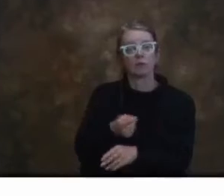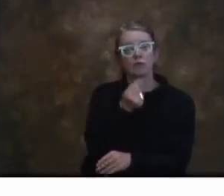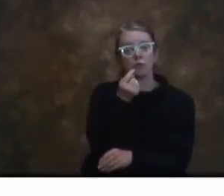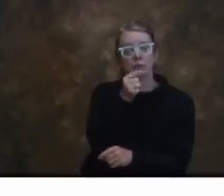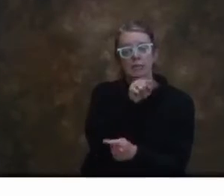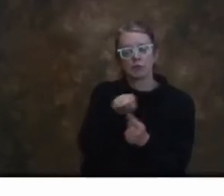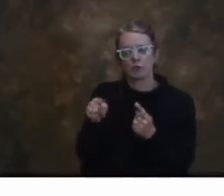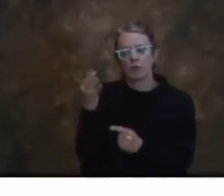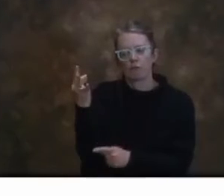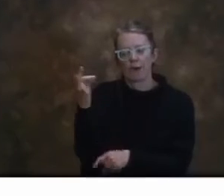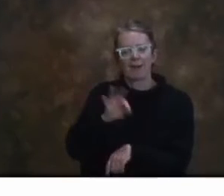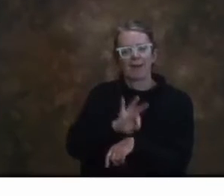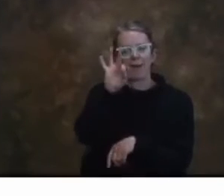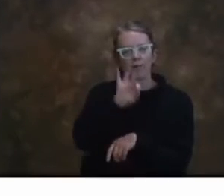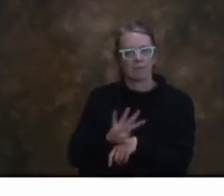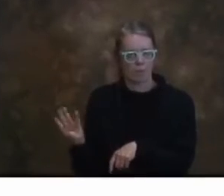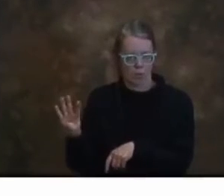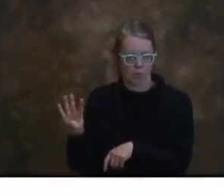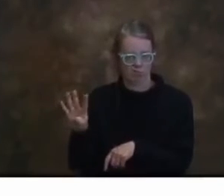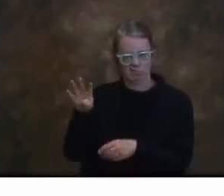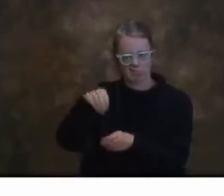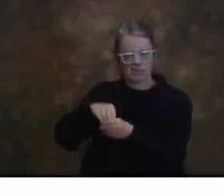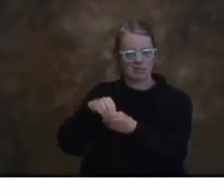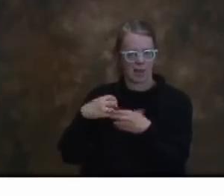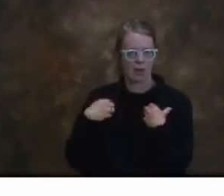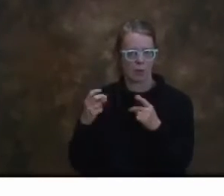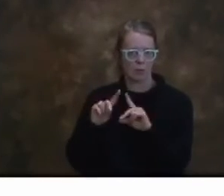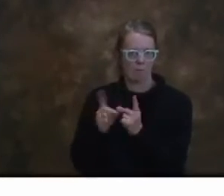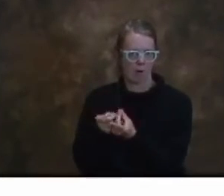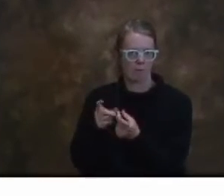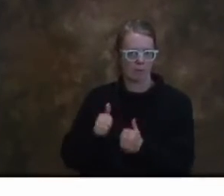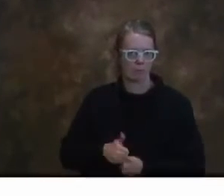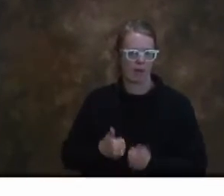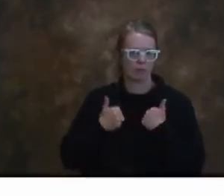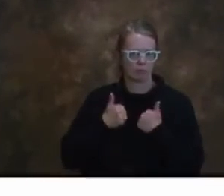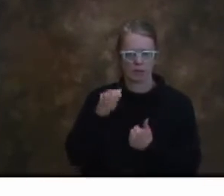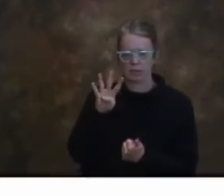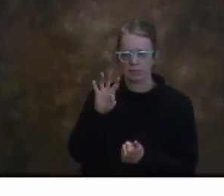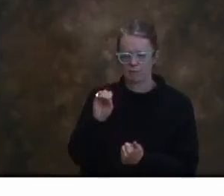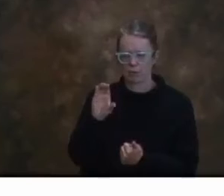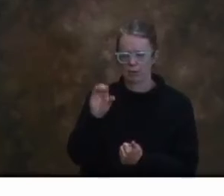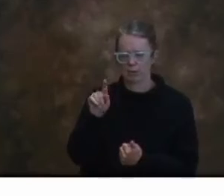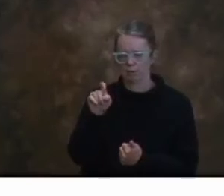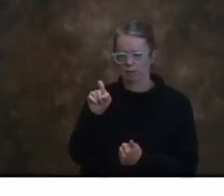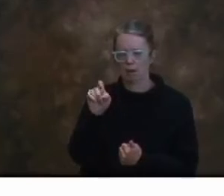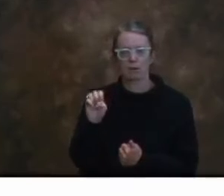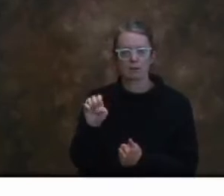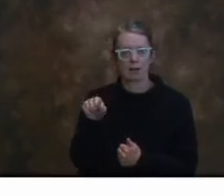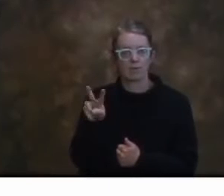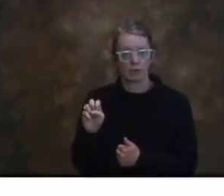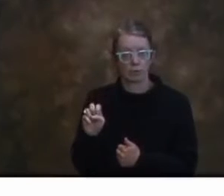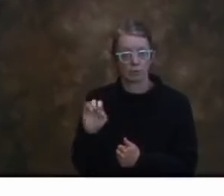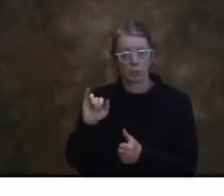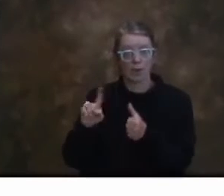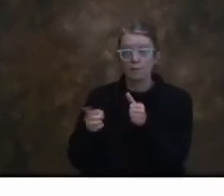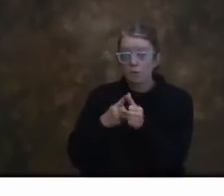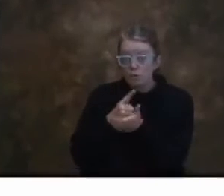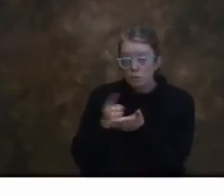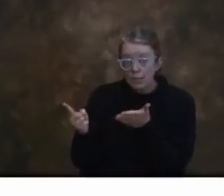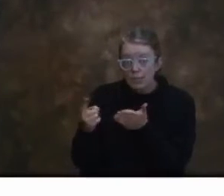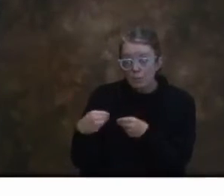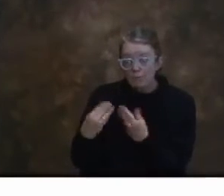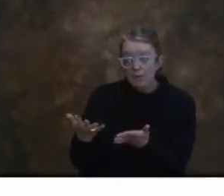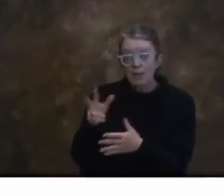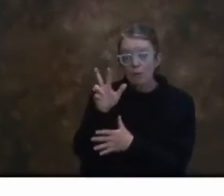to 4, located at the health department at 40 Cox. In that very first week, we administered